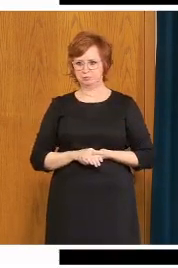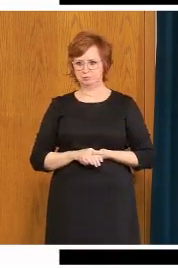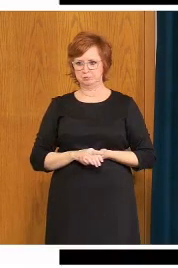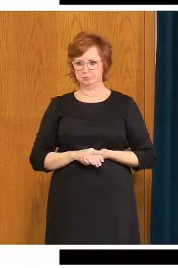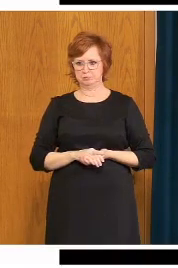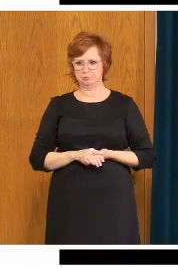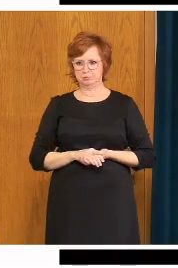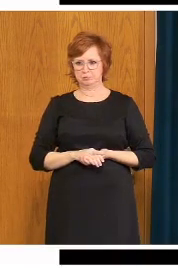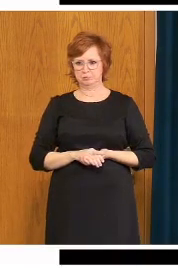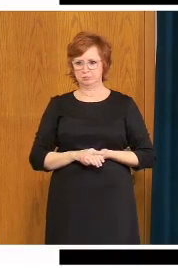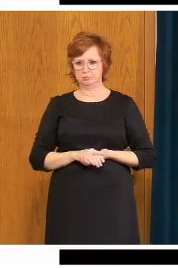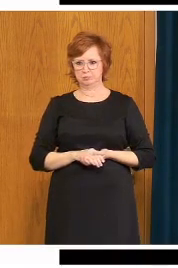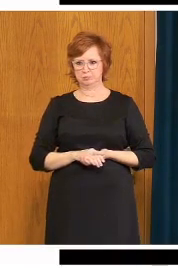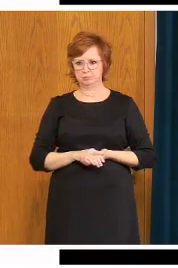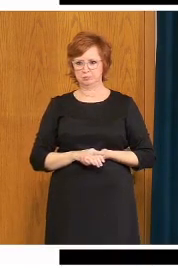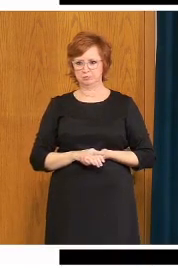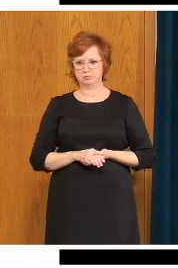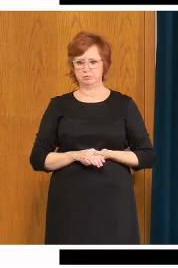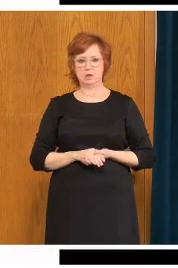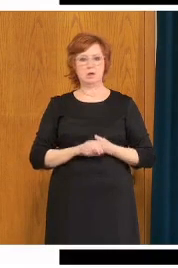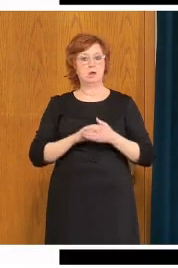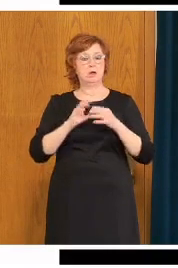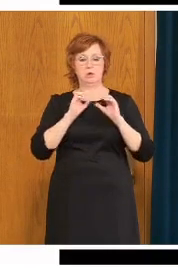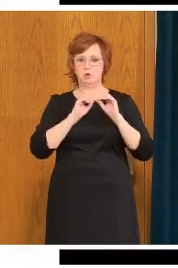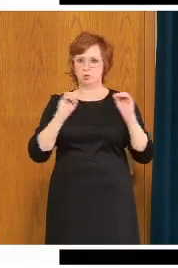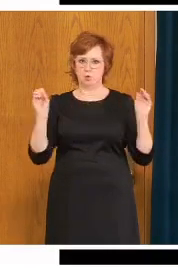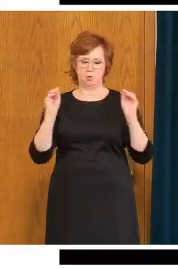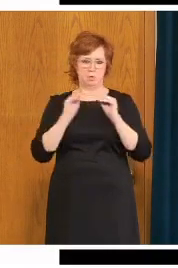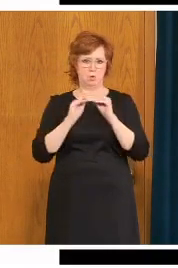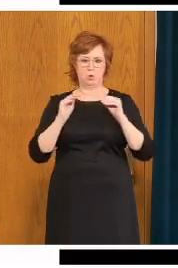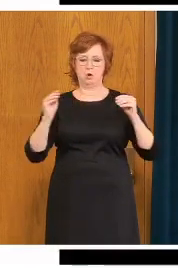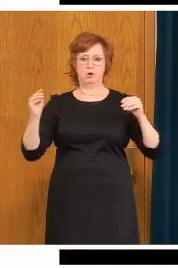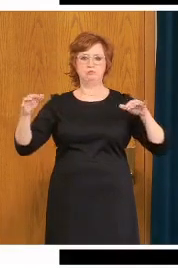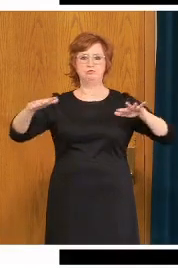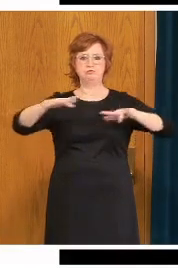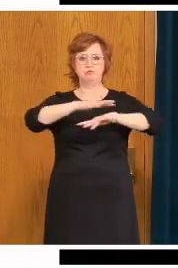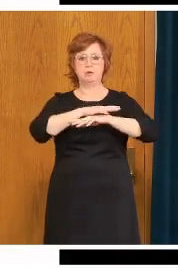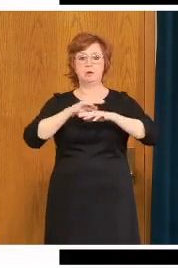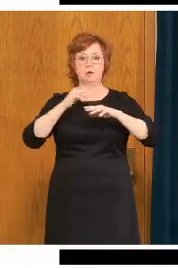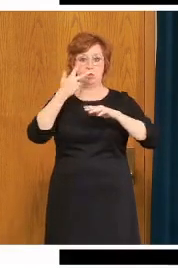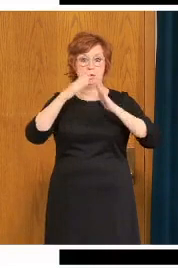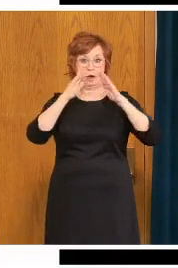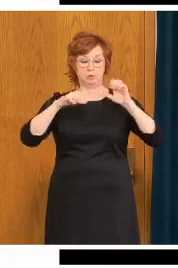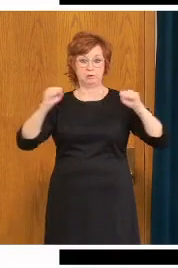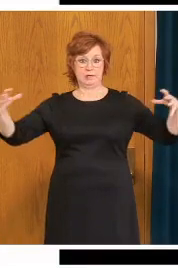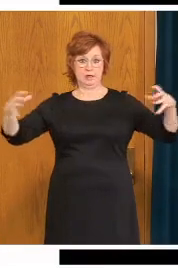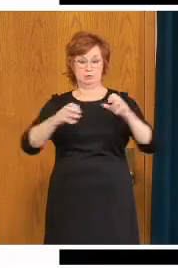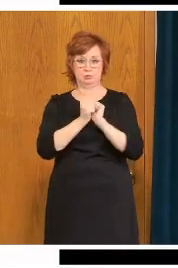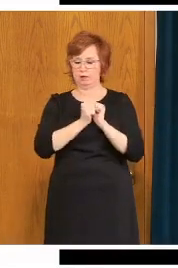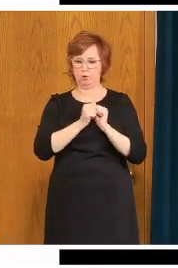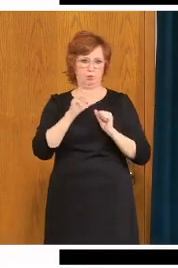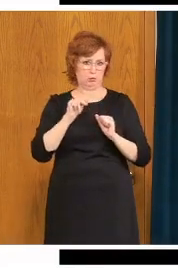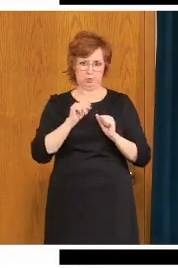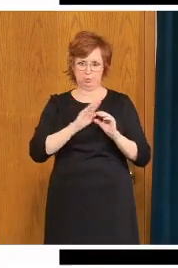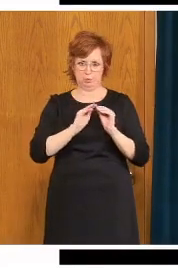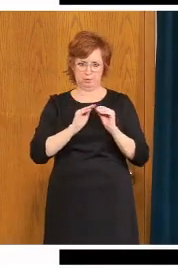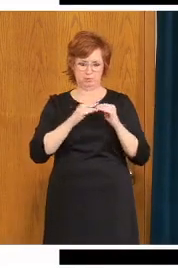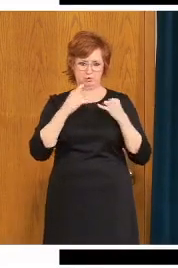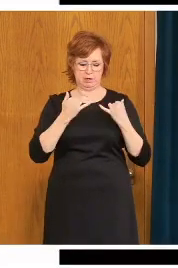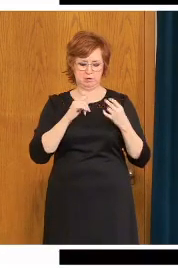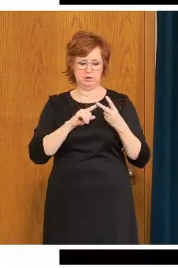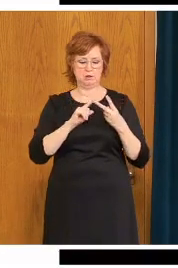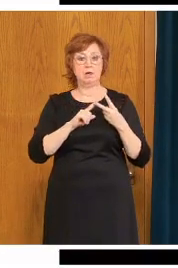Saskatchewan, no indoor household bubbles. We really need to focus on wearing a mask whenever we are outside, especially in indoor